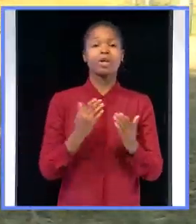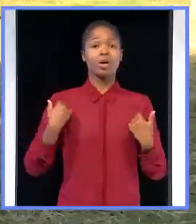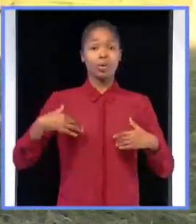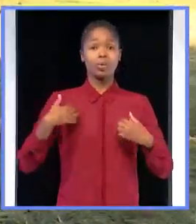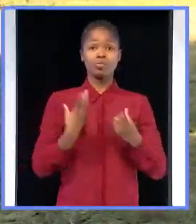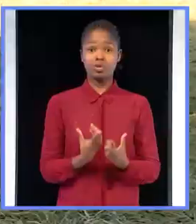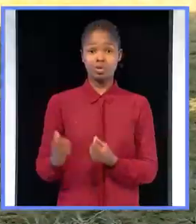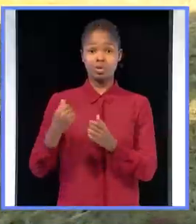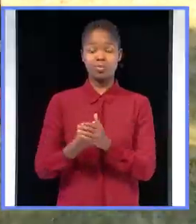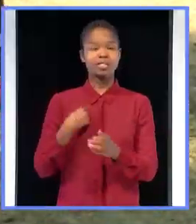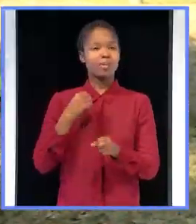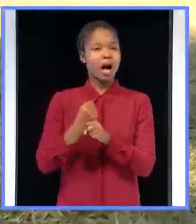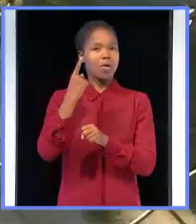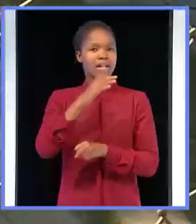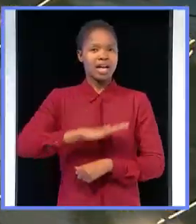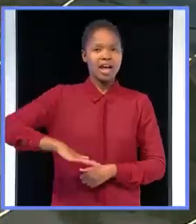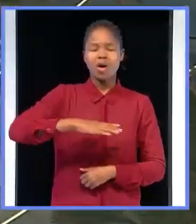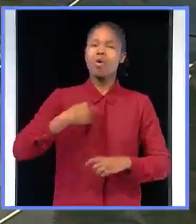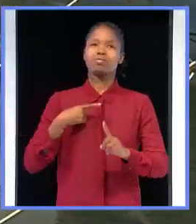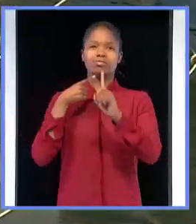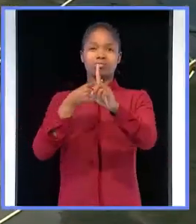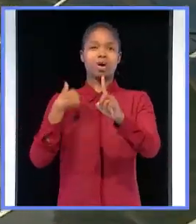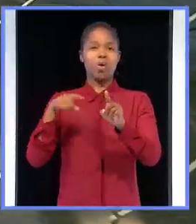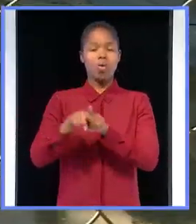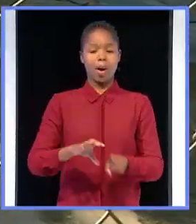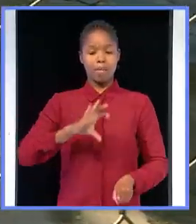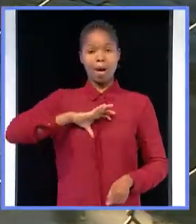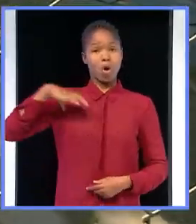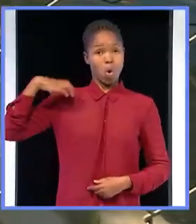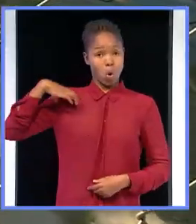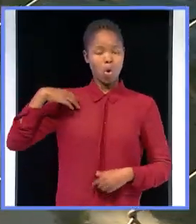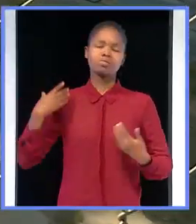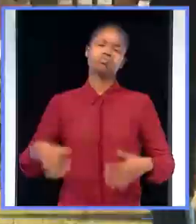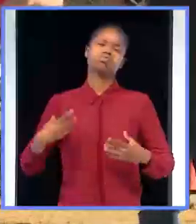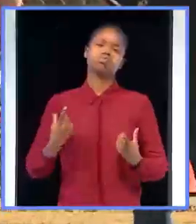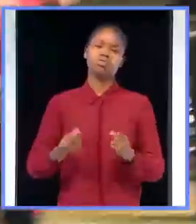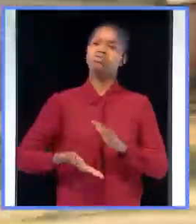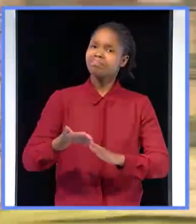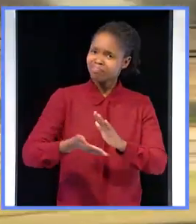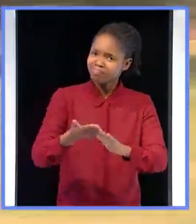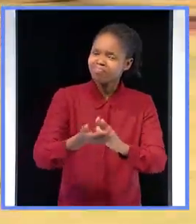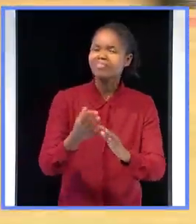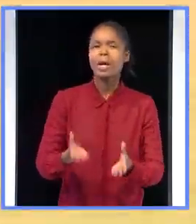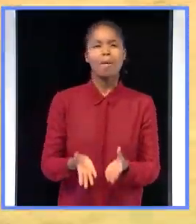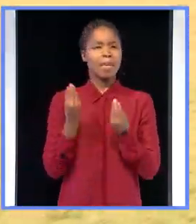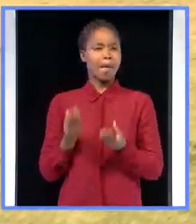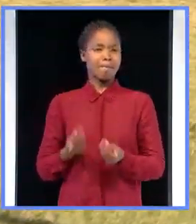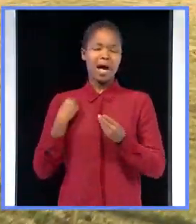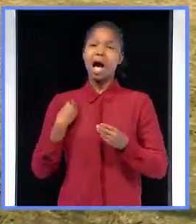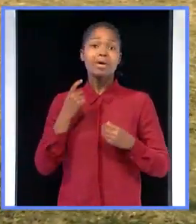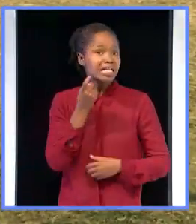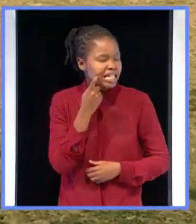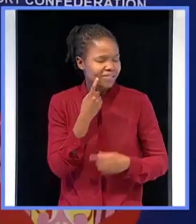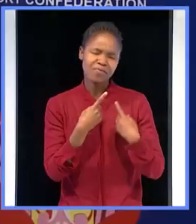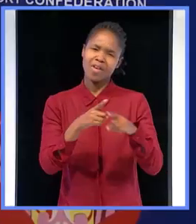twee my items goud hê, want ek werk al vir die afgelope jaar so ver behoor om eerste plek te kry om al my rekords in